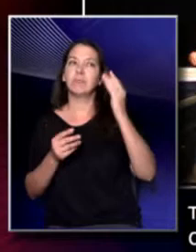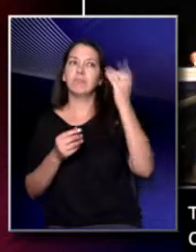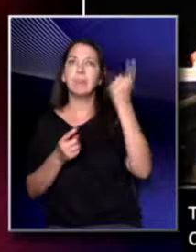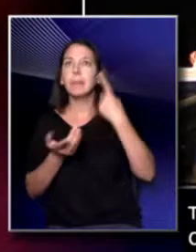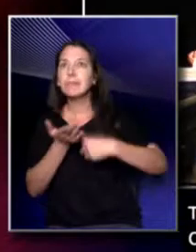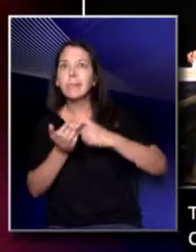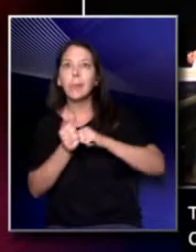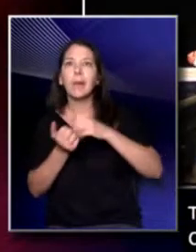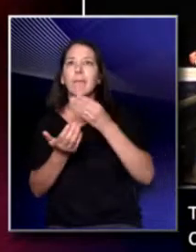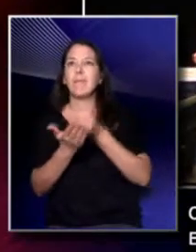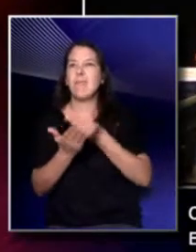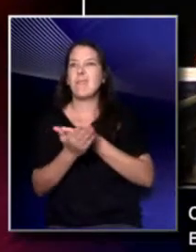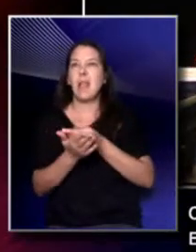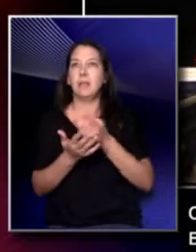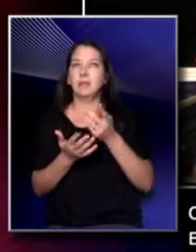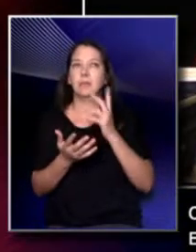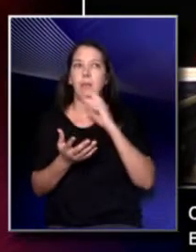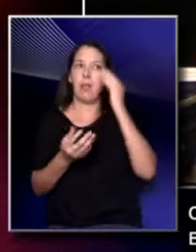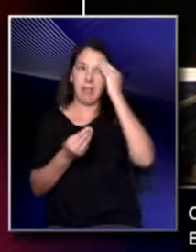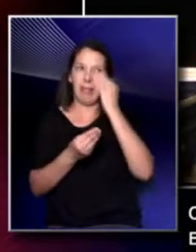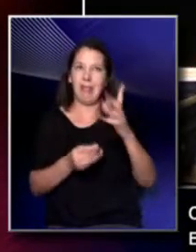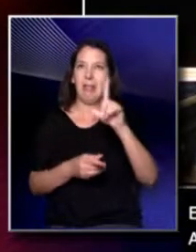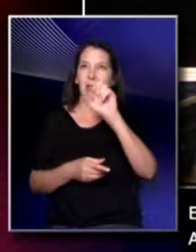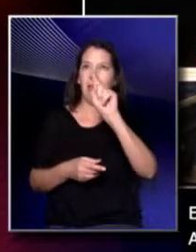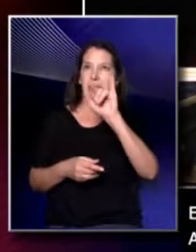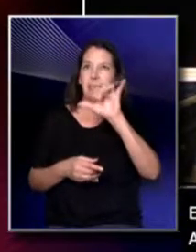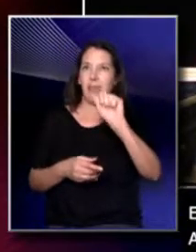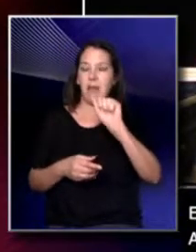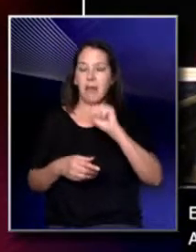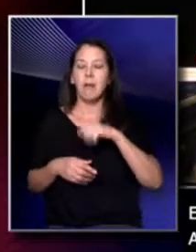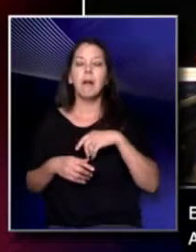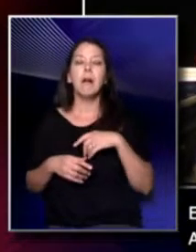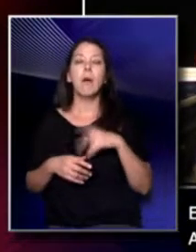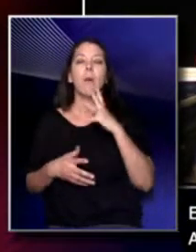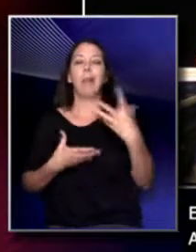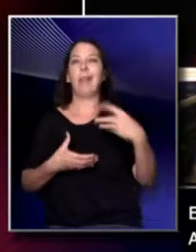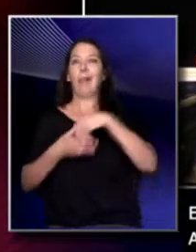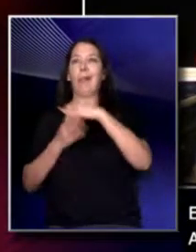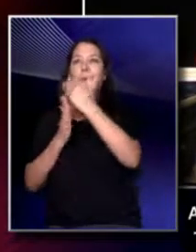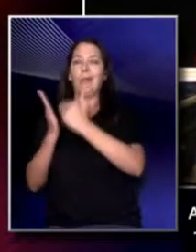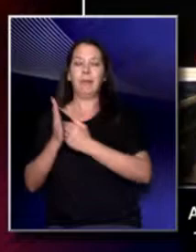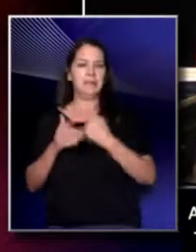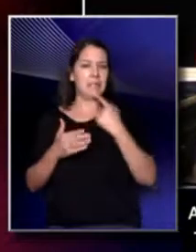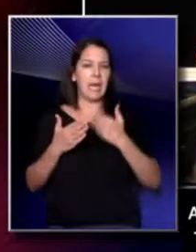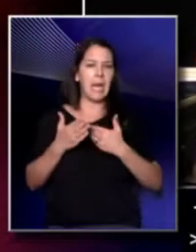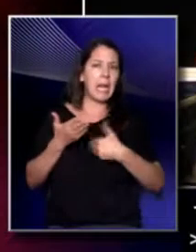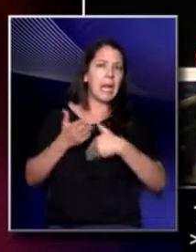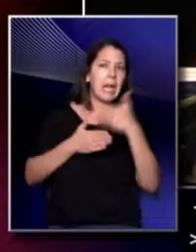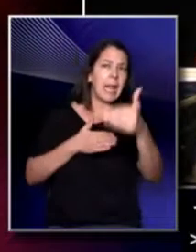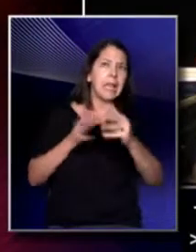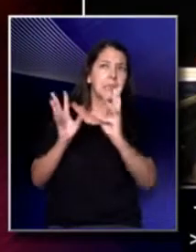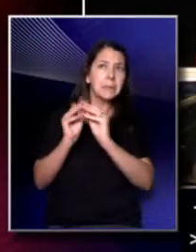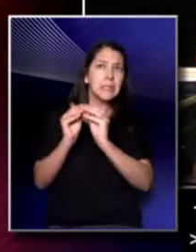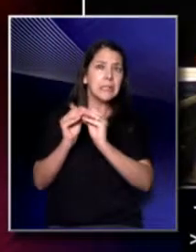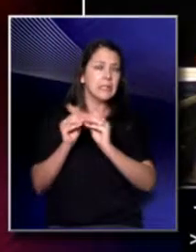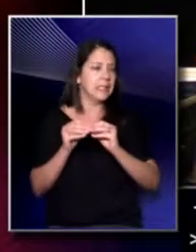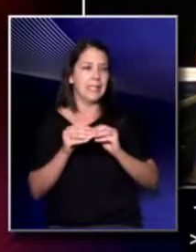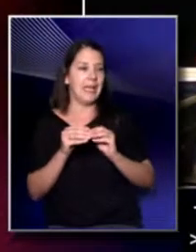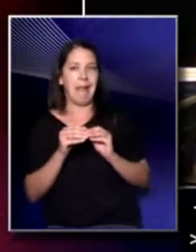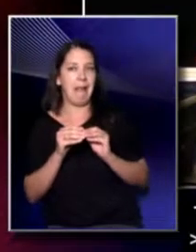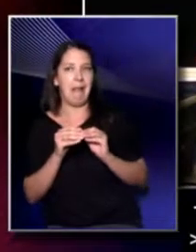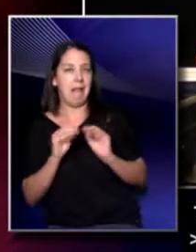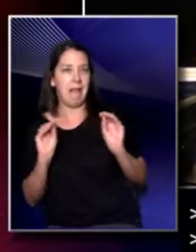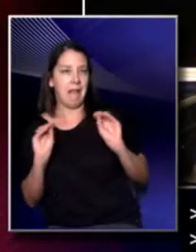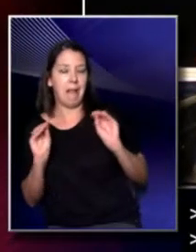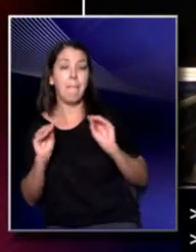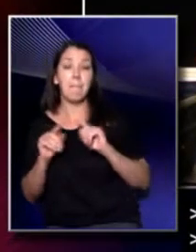the finance subcommittee? When is the next meeting? No, there isn't one. There's, well, we'll talk about that, but there's the